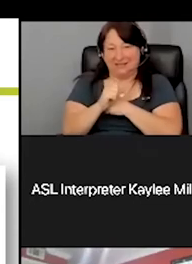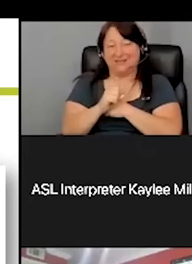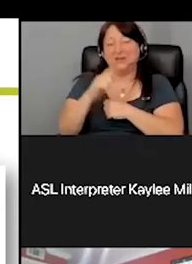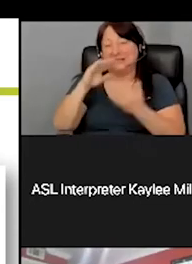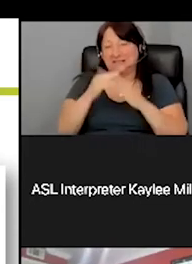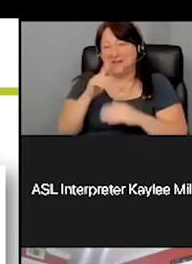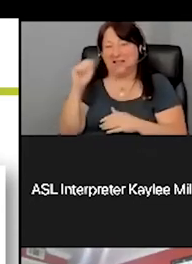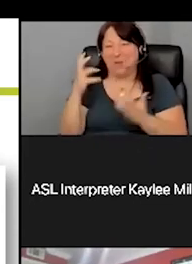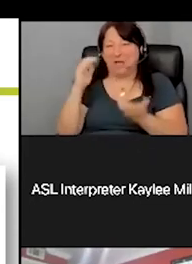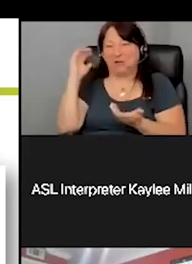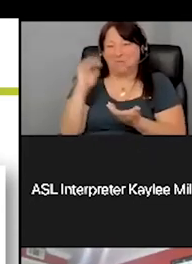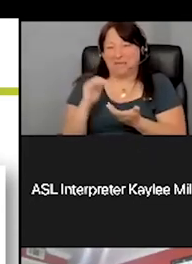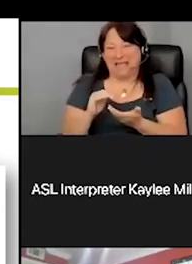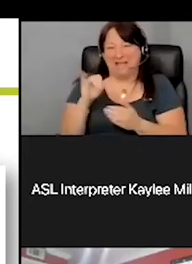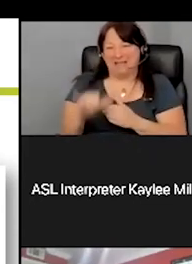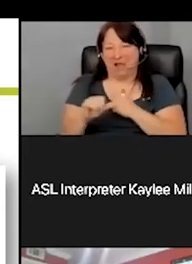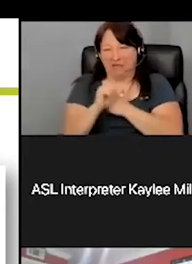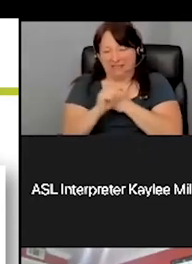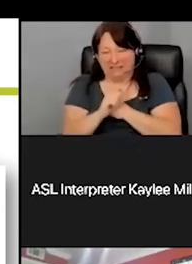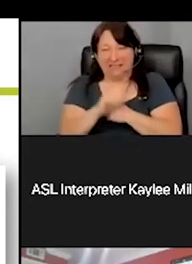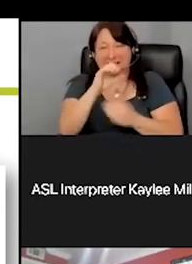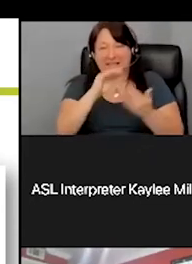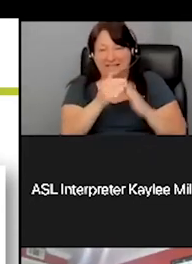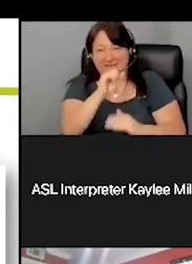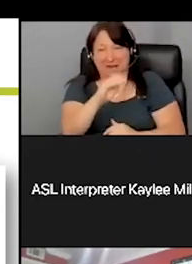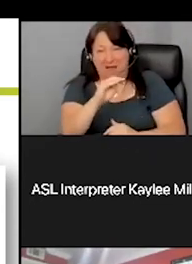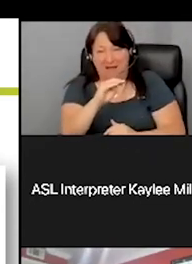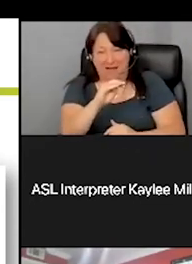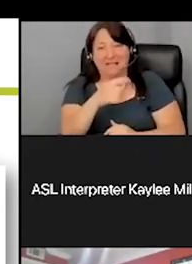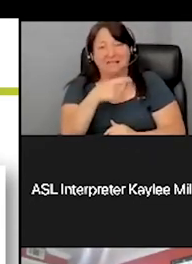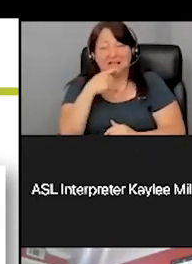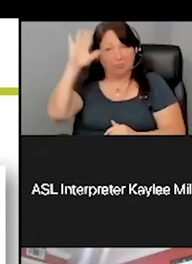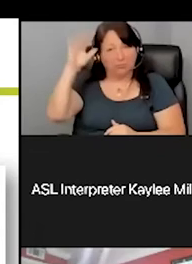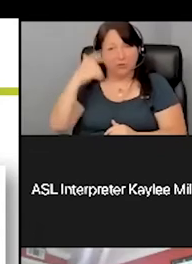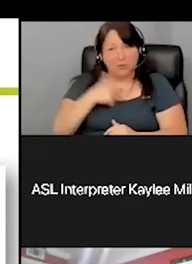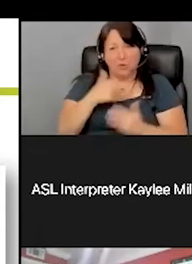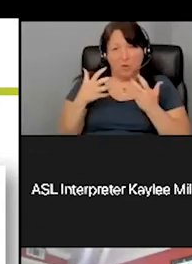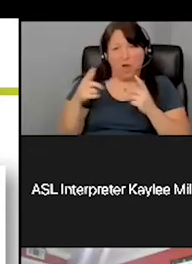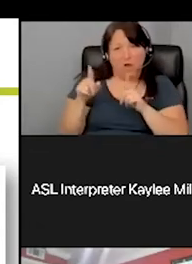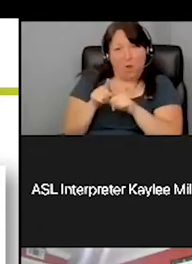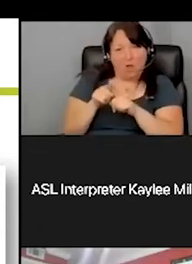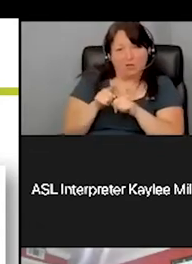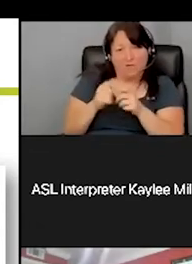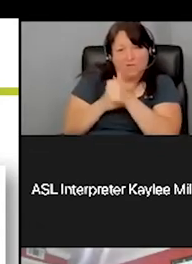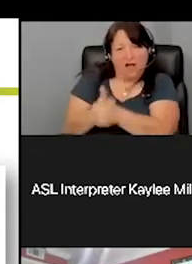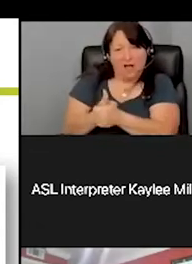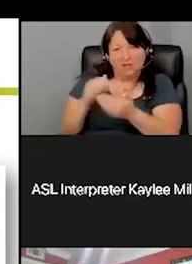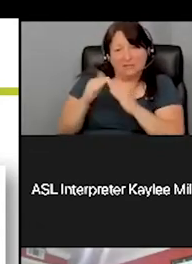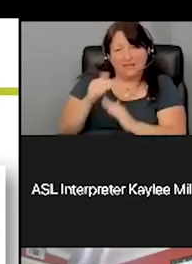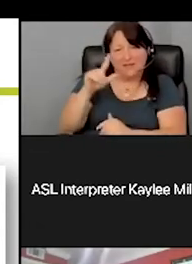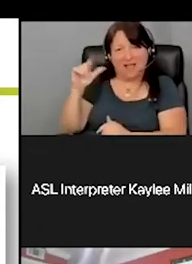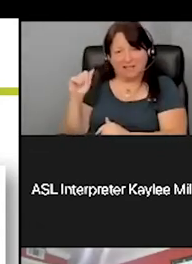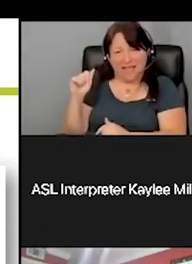that. The city of Santa Monica soon after said, you know, we wanna also follow the city of LA